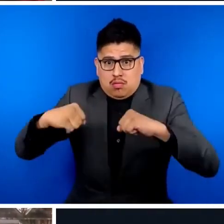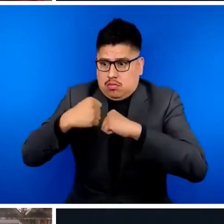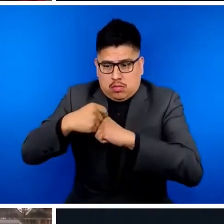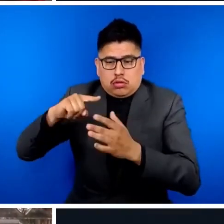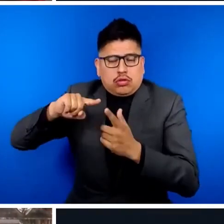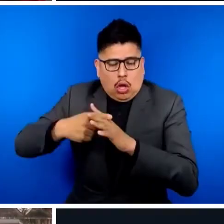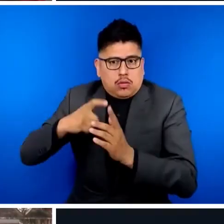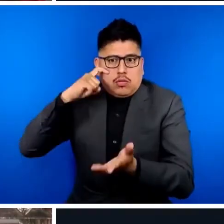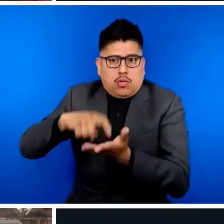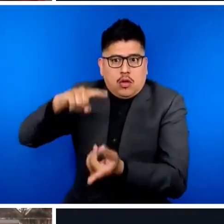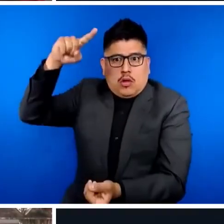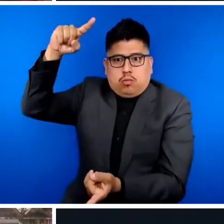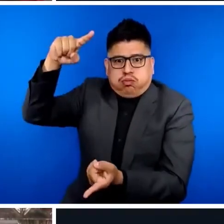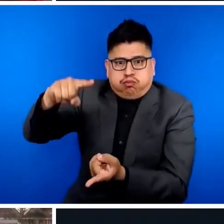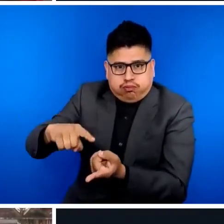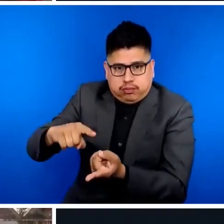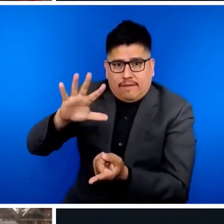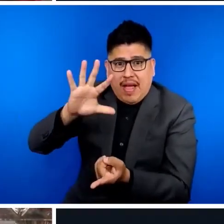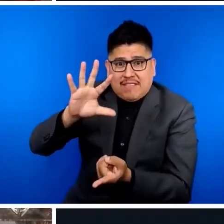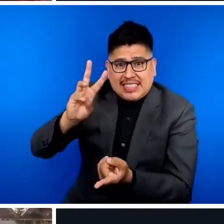56% in 1 year.